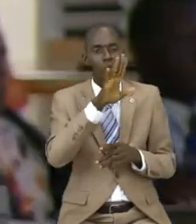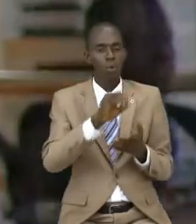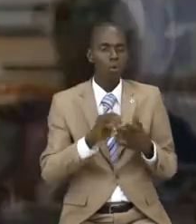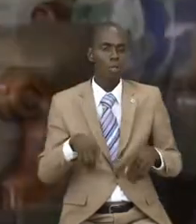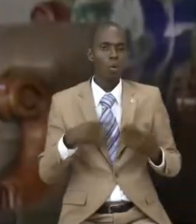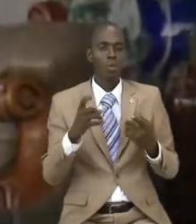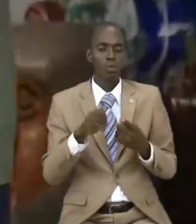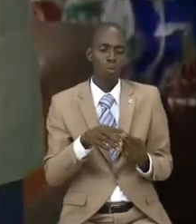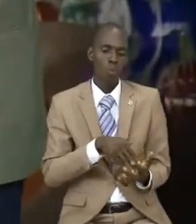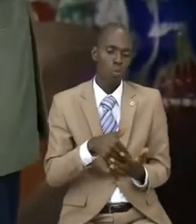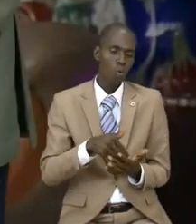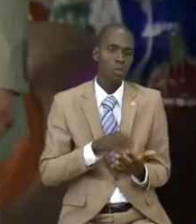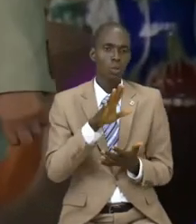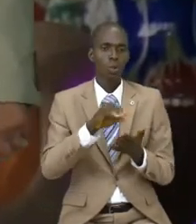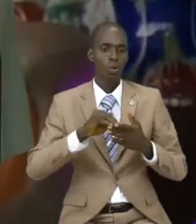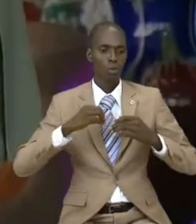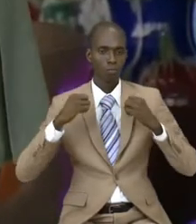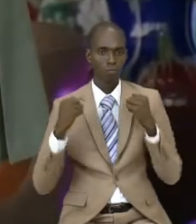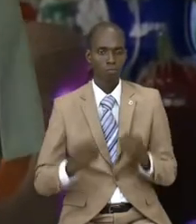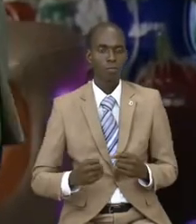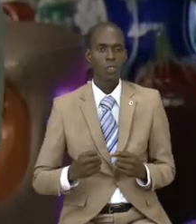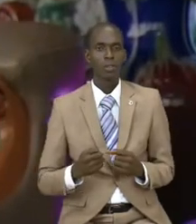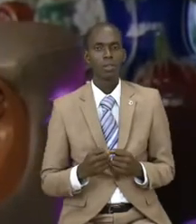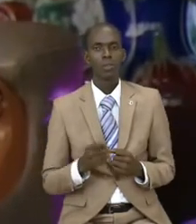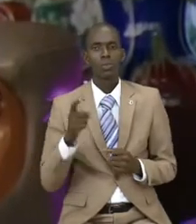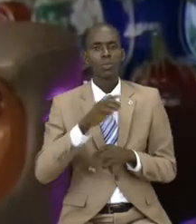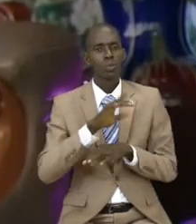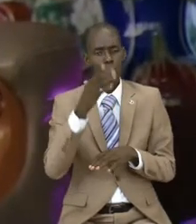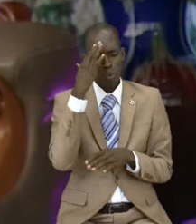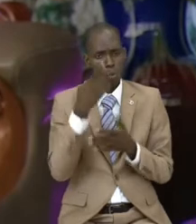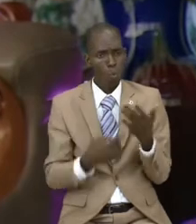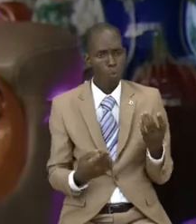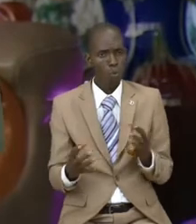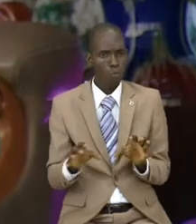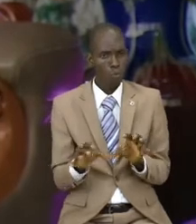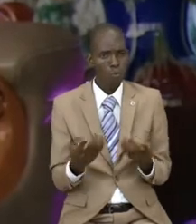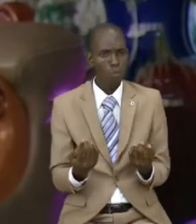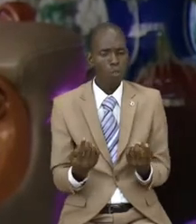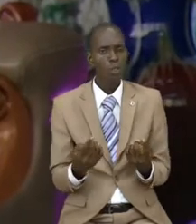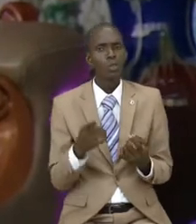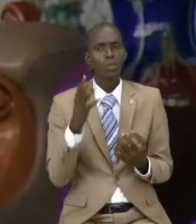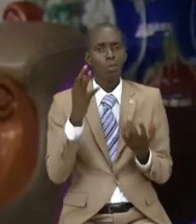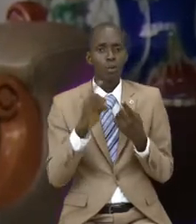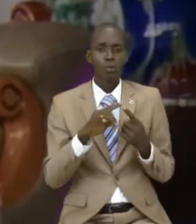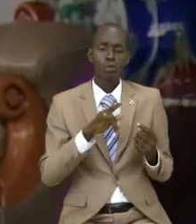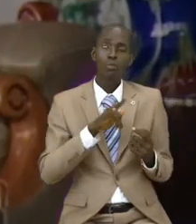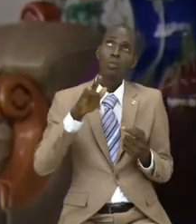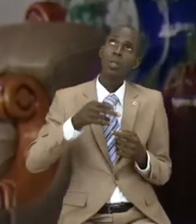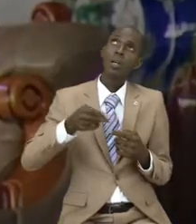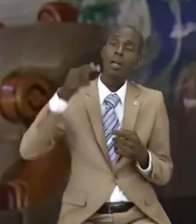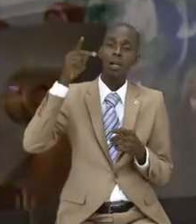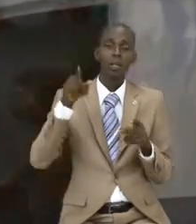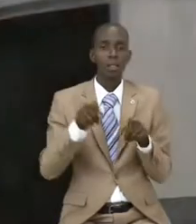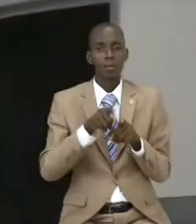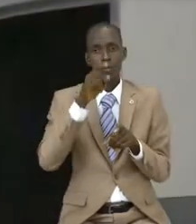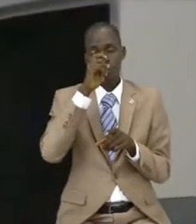weaken your energy and your strength. You know what you're going to do? If you're going to soar up like an eagle,